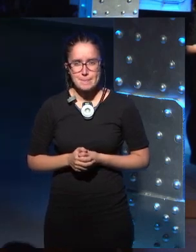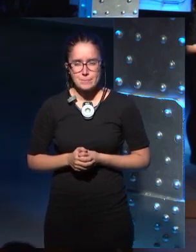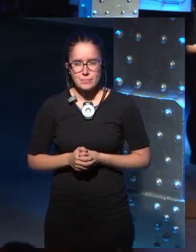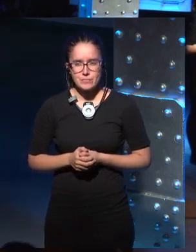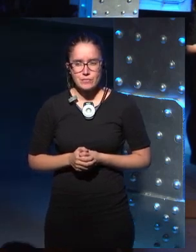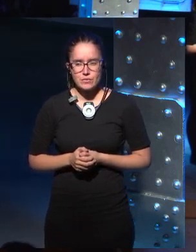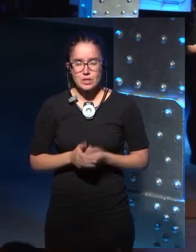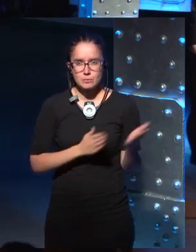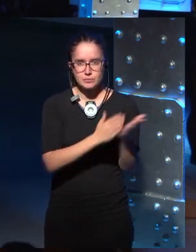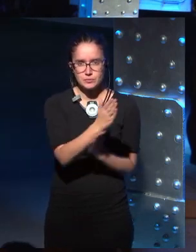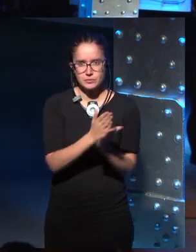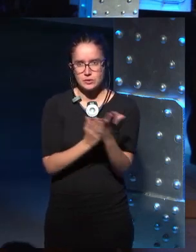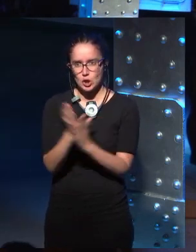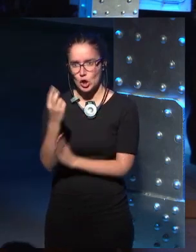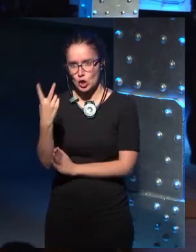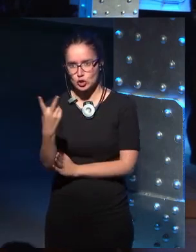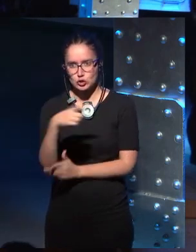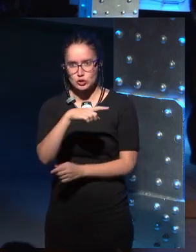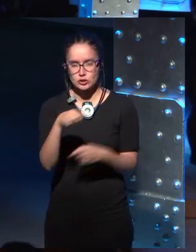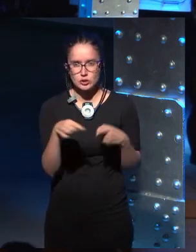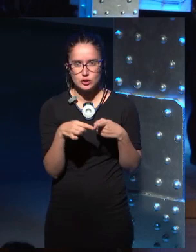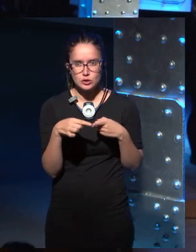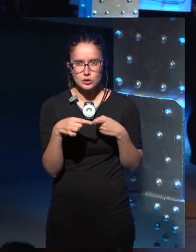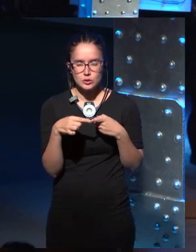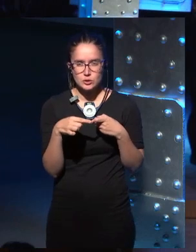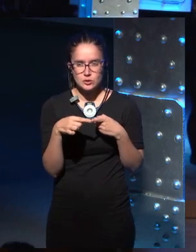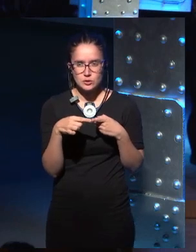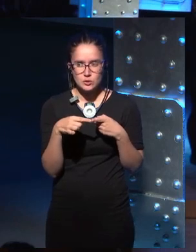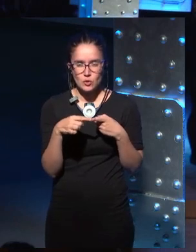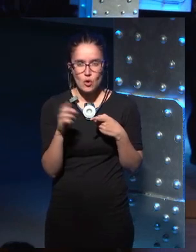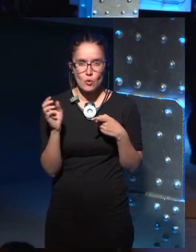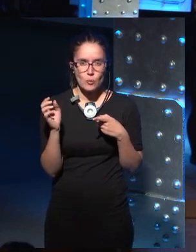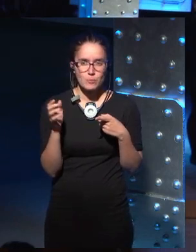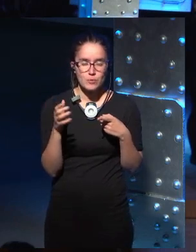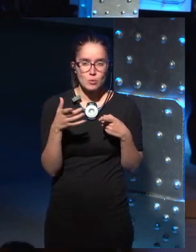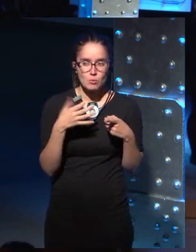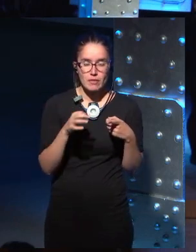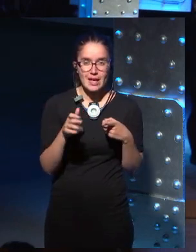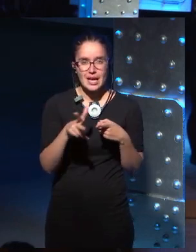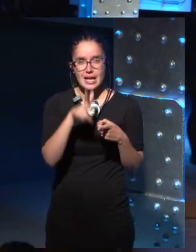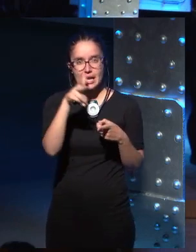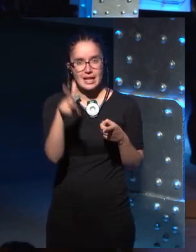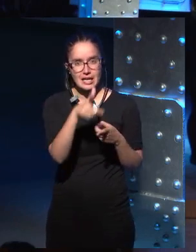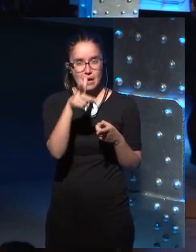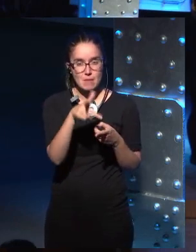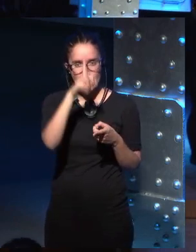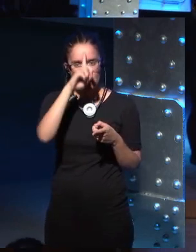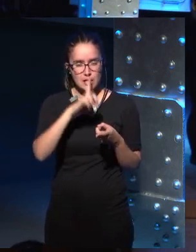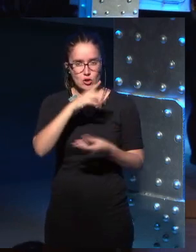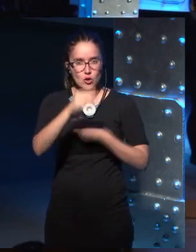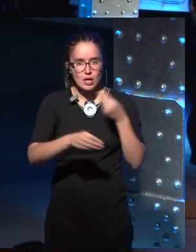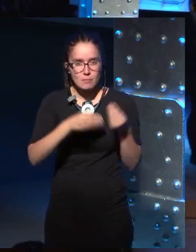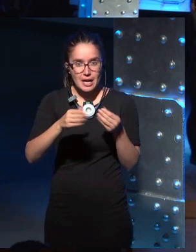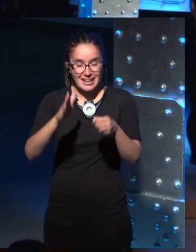Two possibilities. Either the cameraman who took the picture that day forgot to take away the black